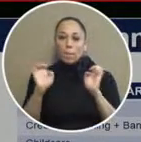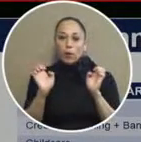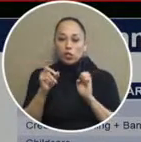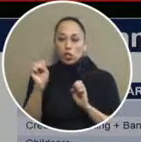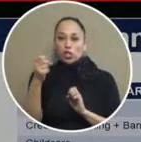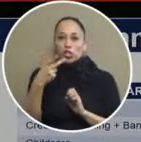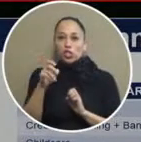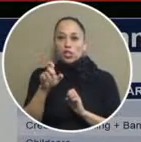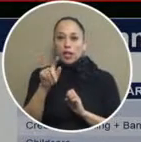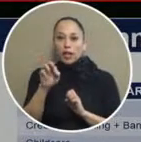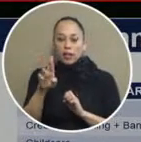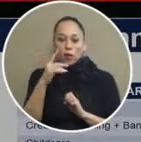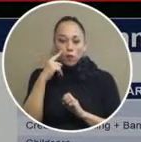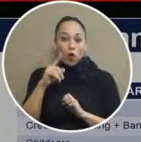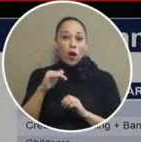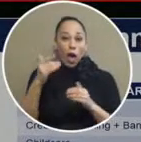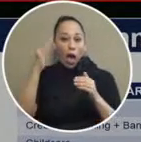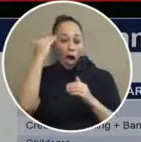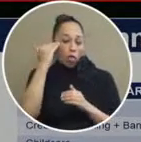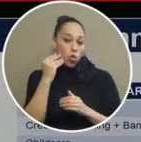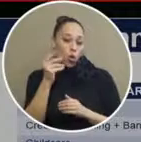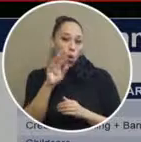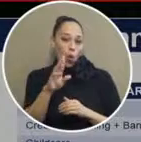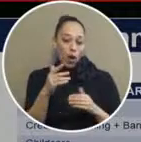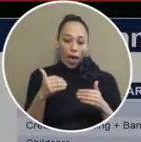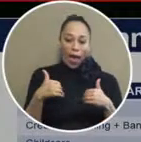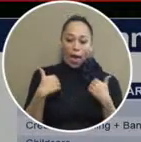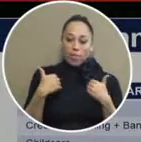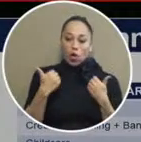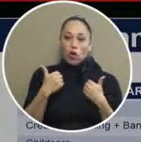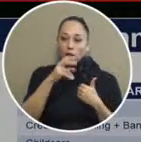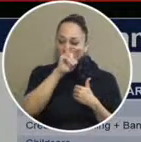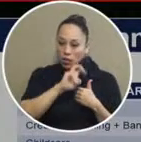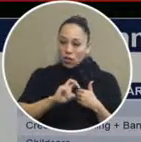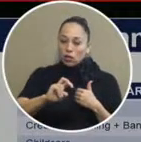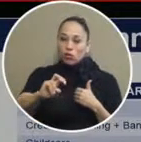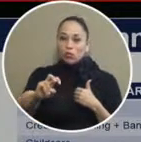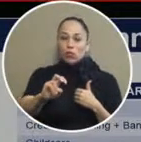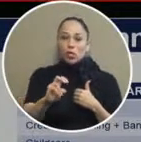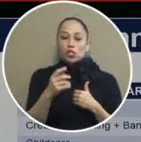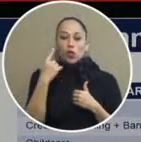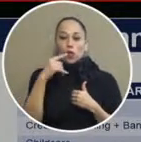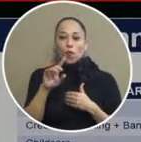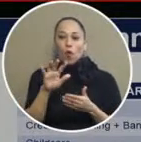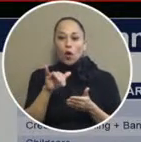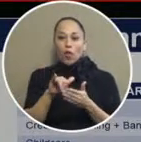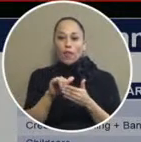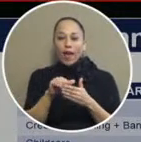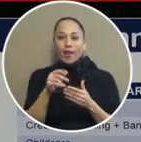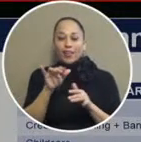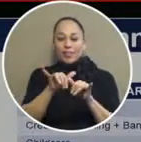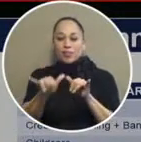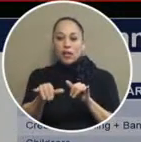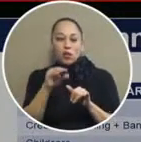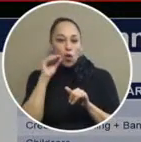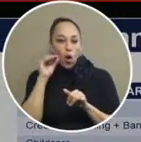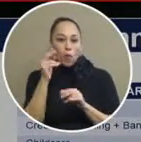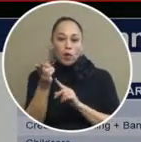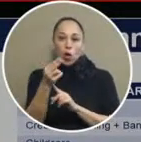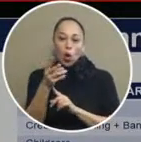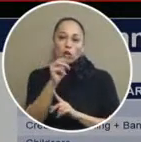for adults as well as youth, the transportation component, and it also pays for the quarantine in the hotel